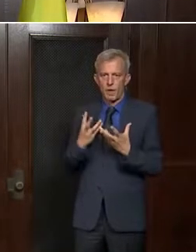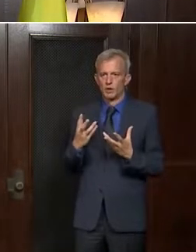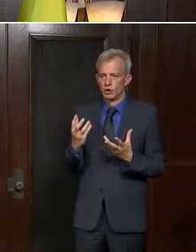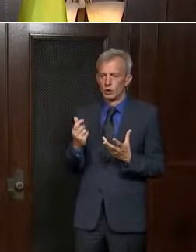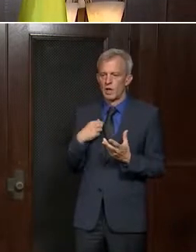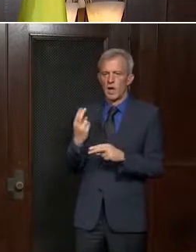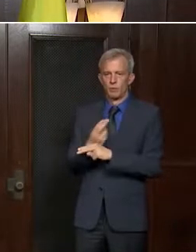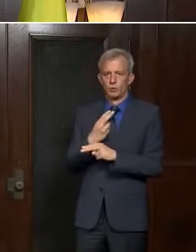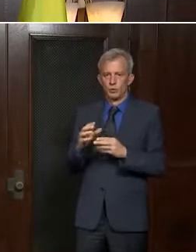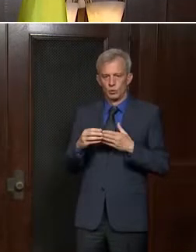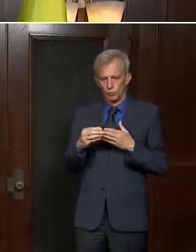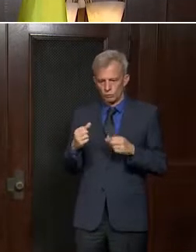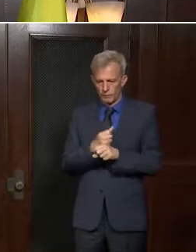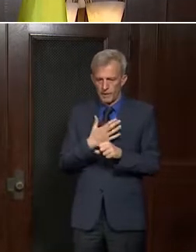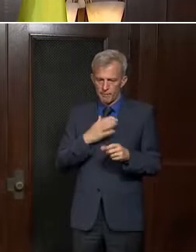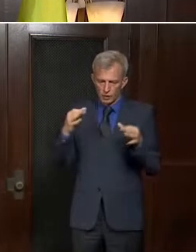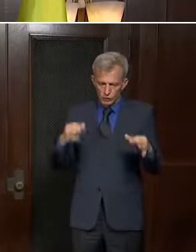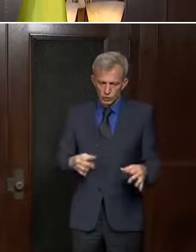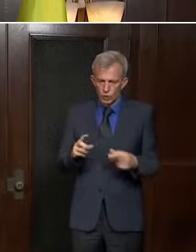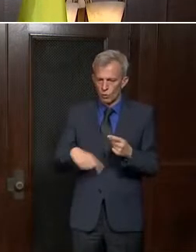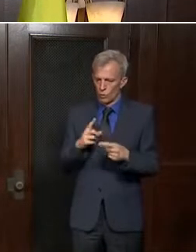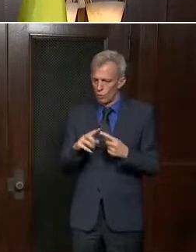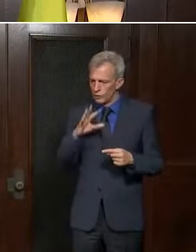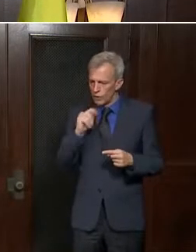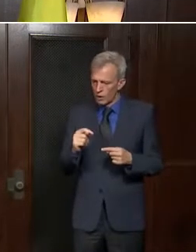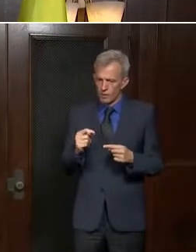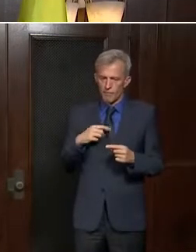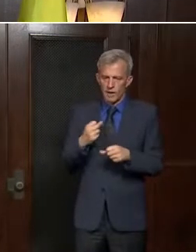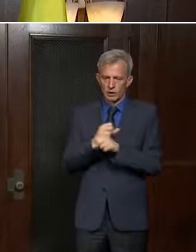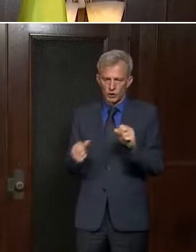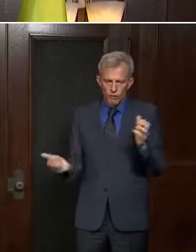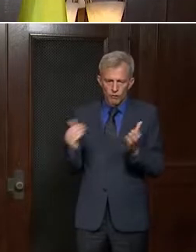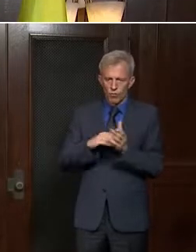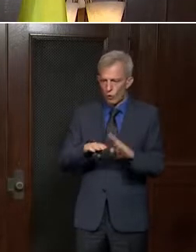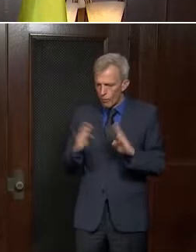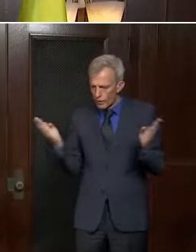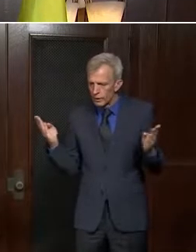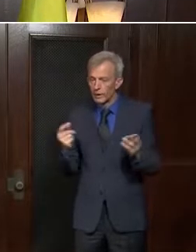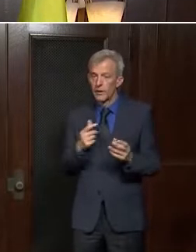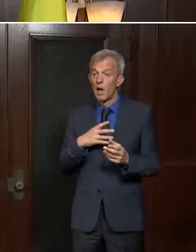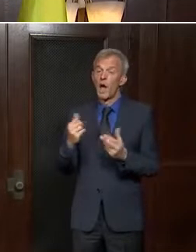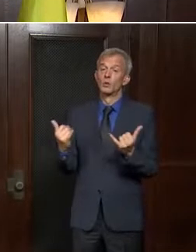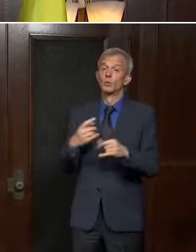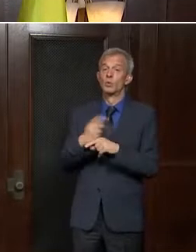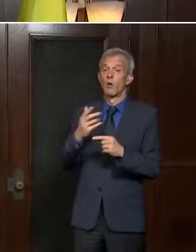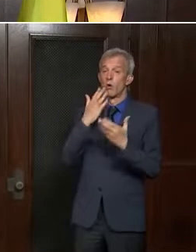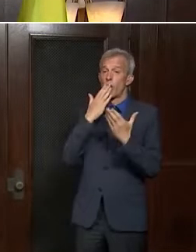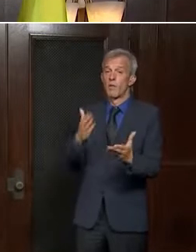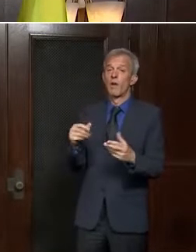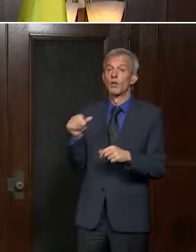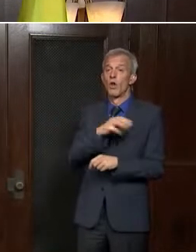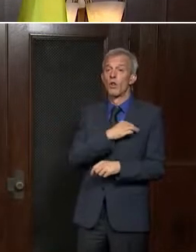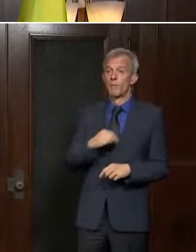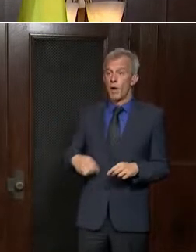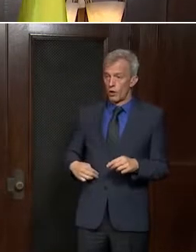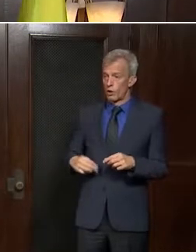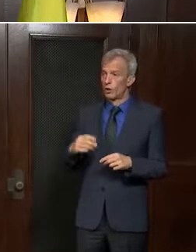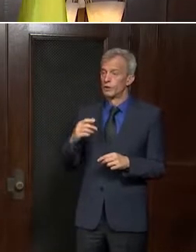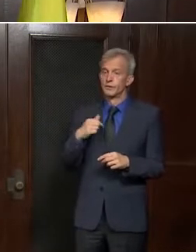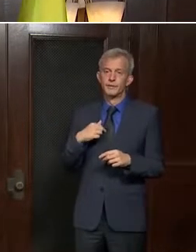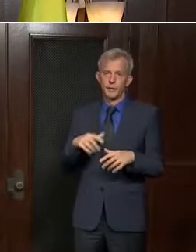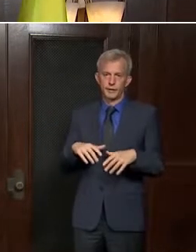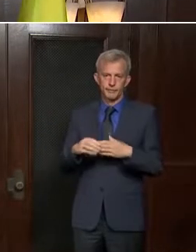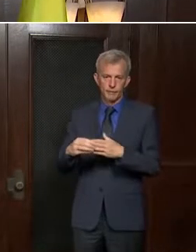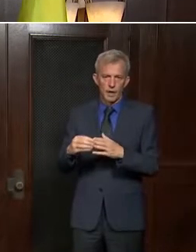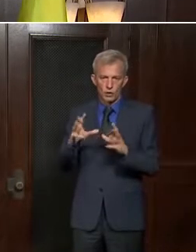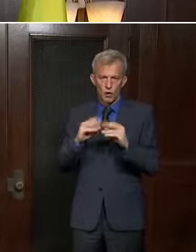think about the process of safely reopening, as I consult with my colleagues, and today I want to thank my fellow mayors who got on another conference call that I led